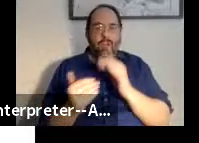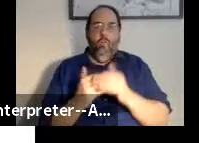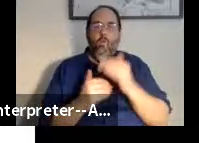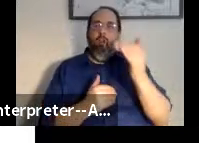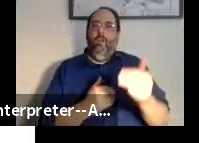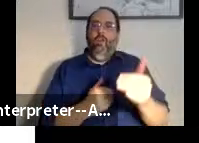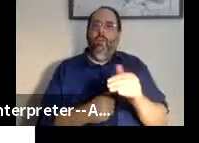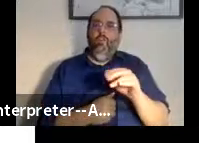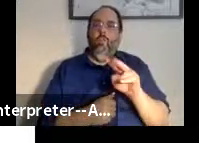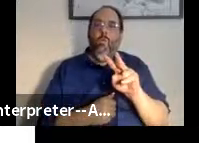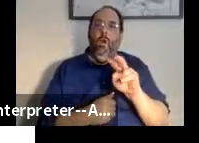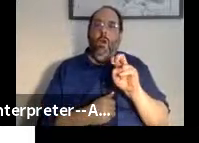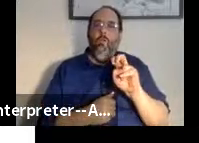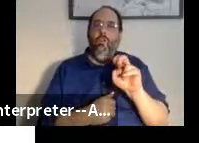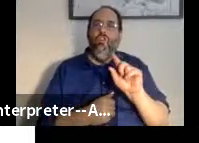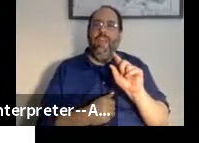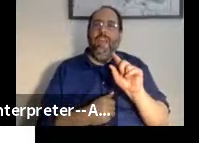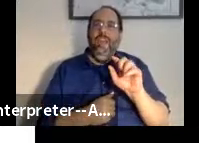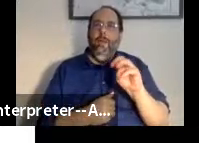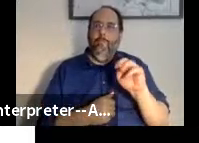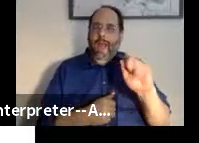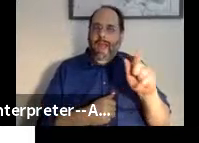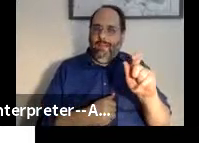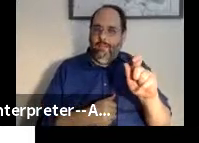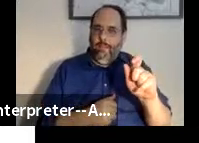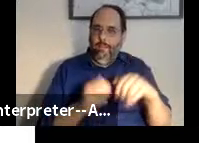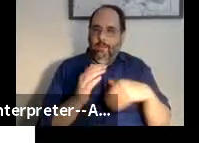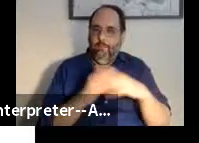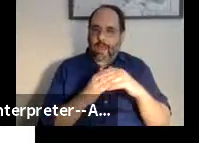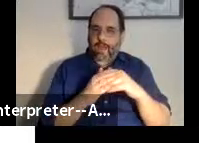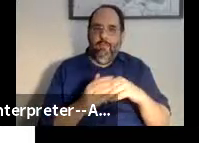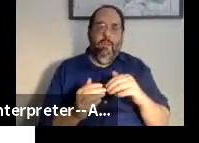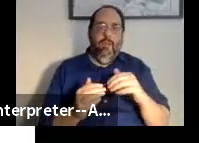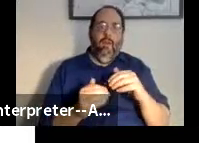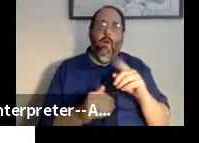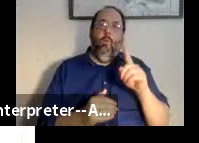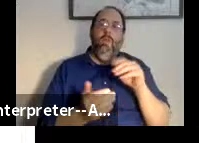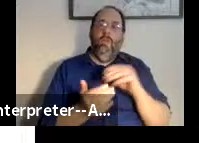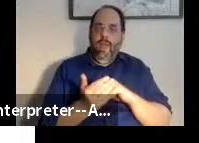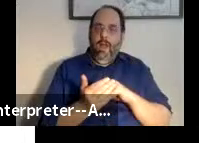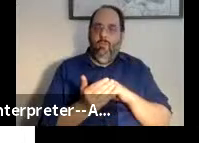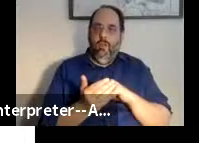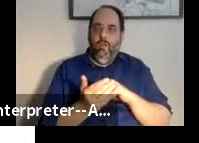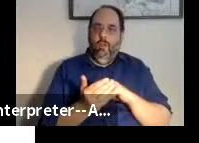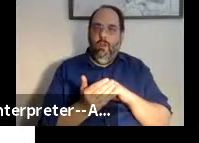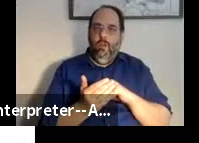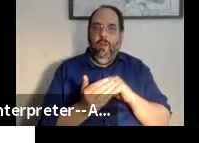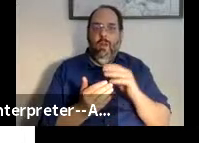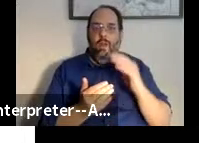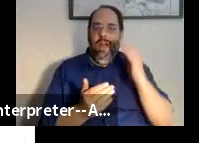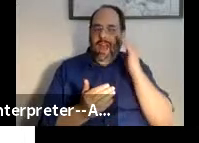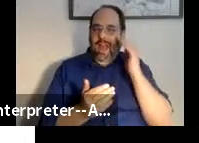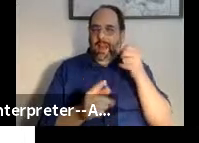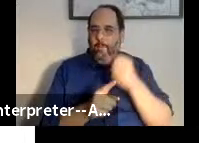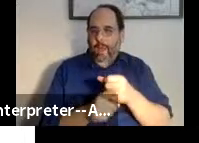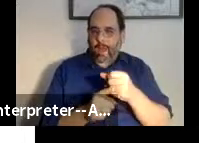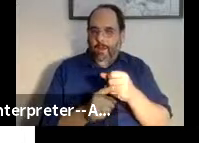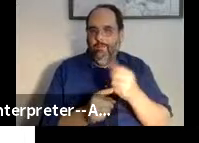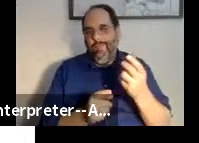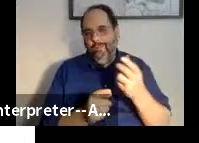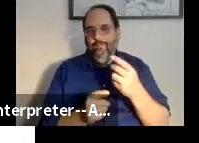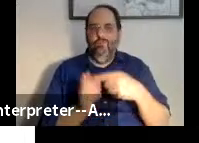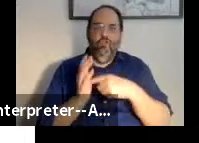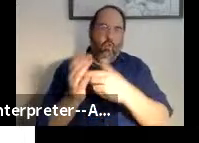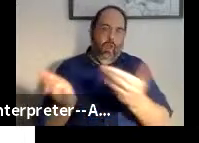200 G max and not greater than a 1,000 head impact.